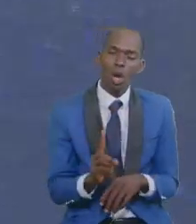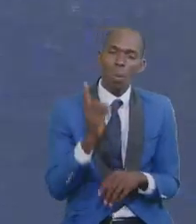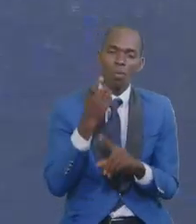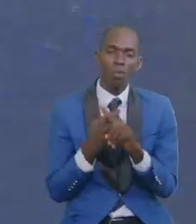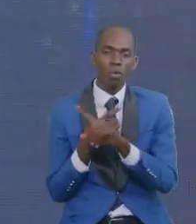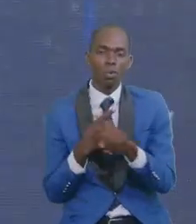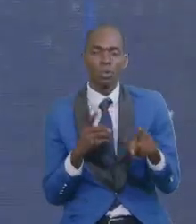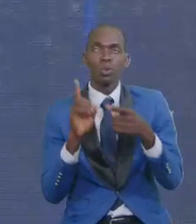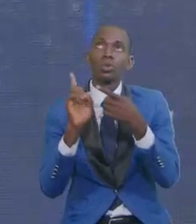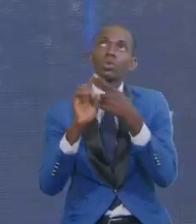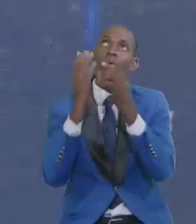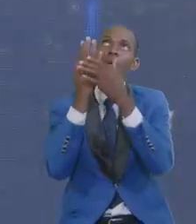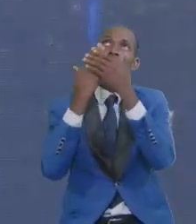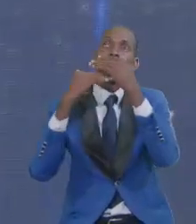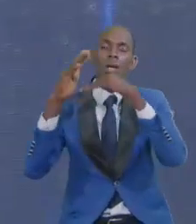heaven.